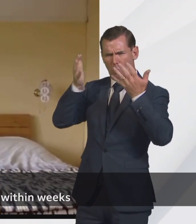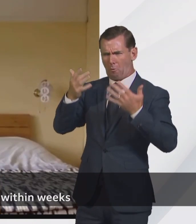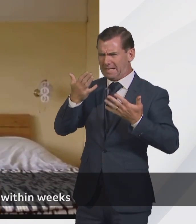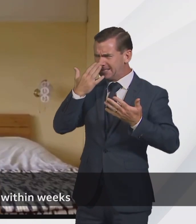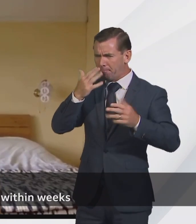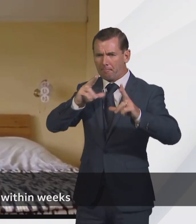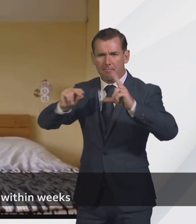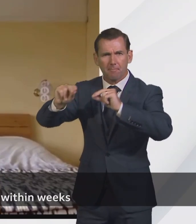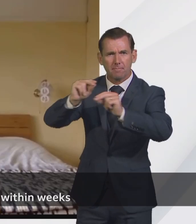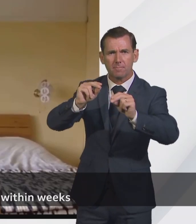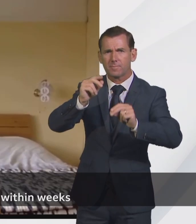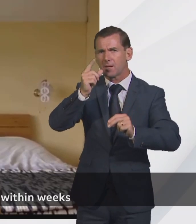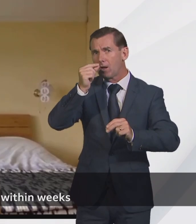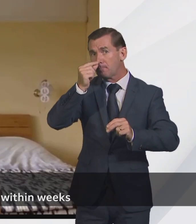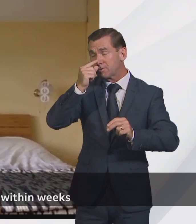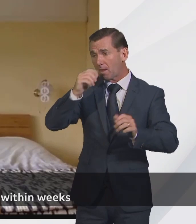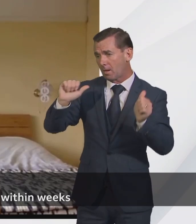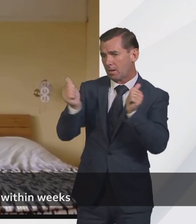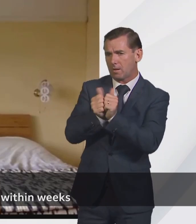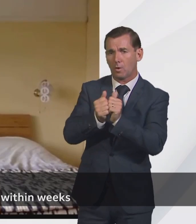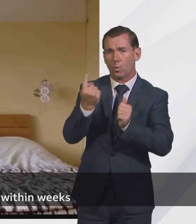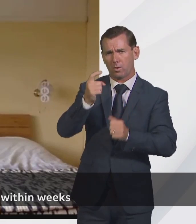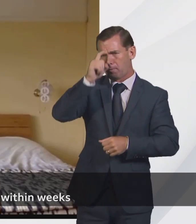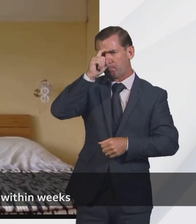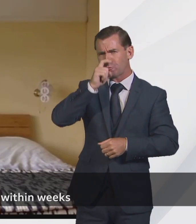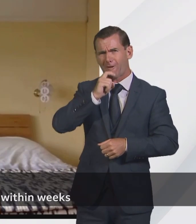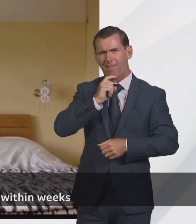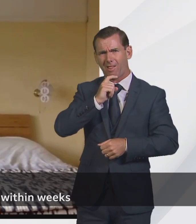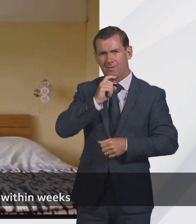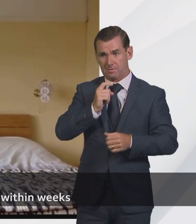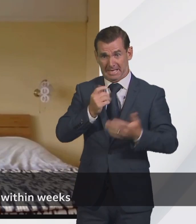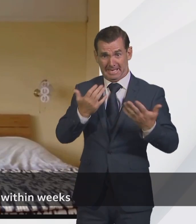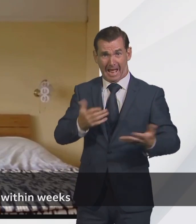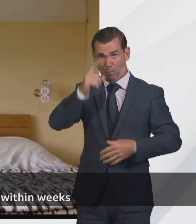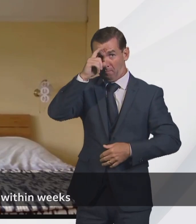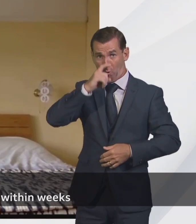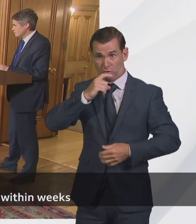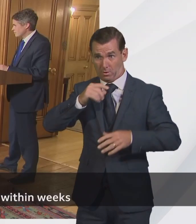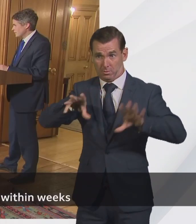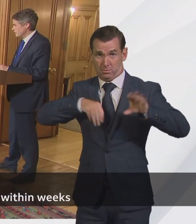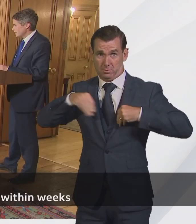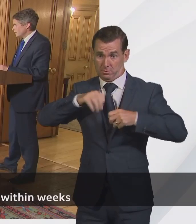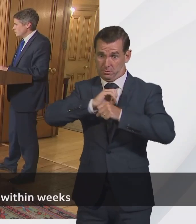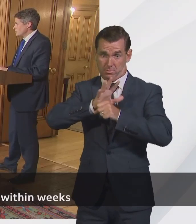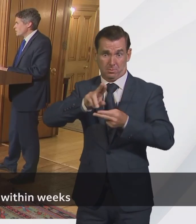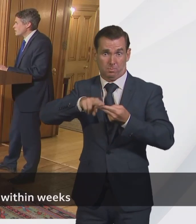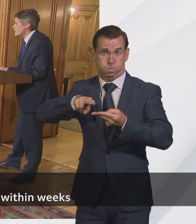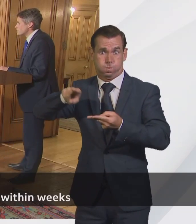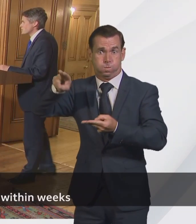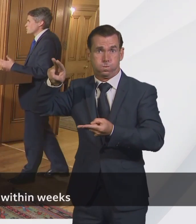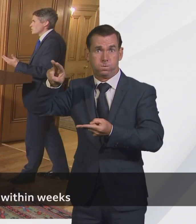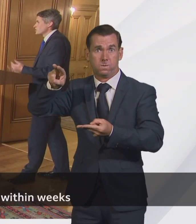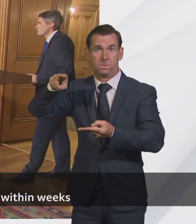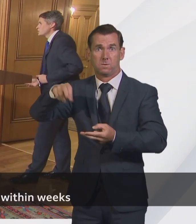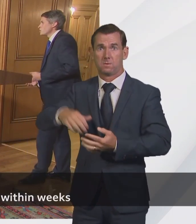Northern Ireland. And I hope people will take up that opportunity during the summer. But the Secretary of State for Transport